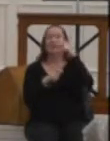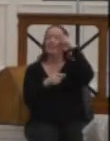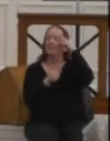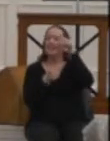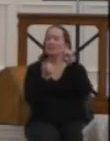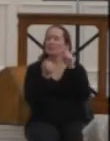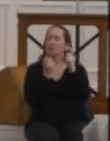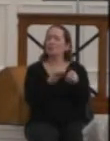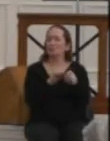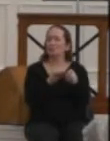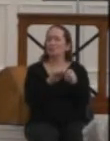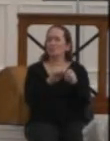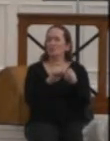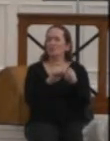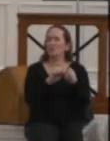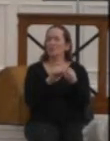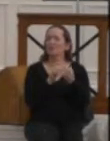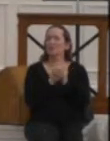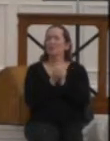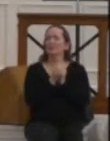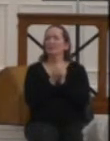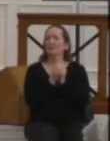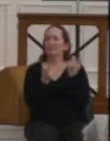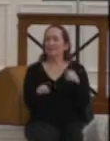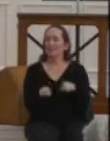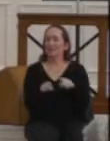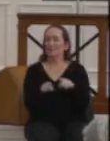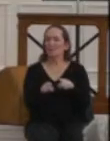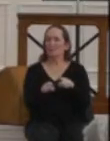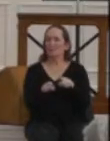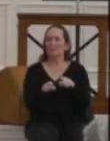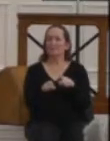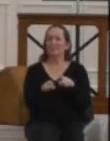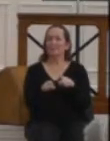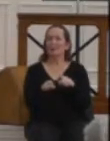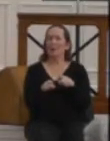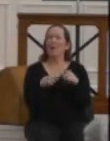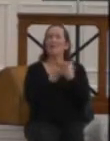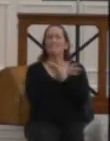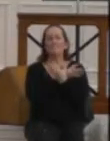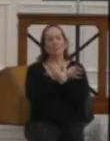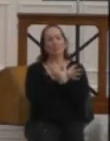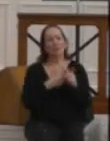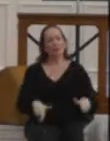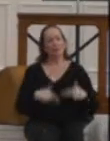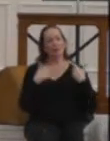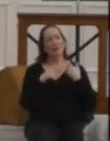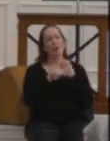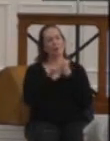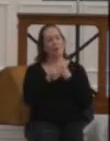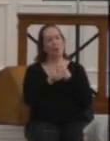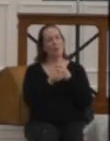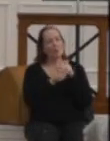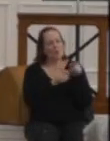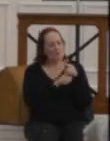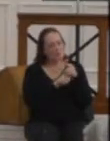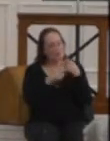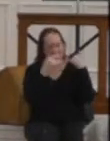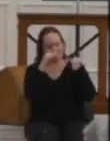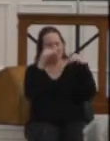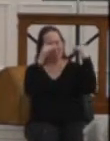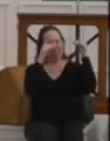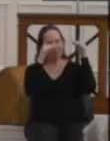The metamorphosis that transpires in a butterfly's life, that goes from that